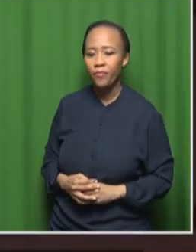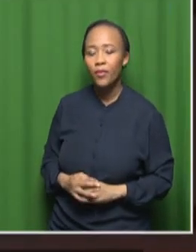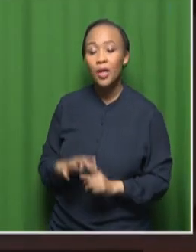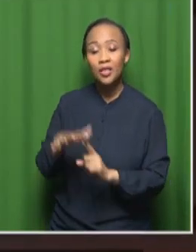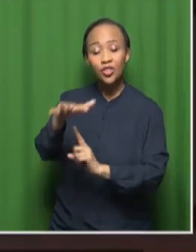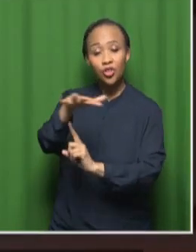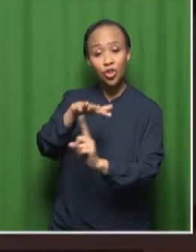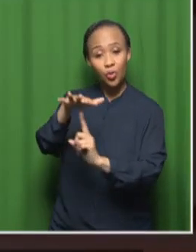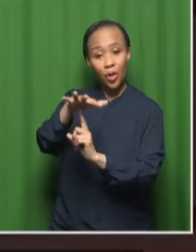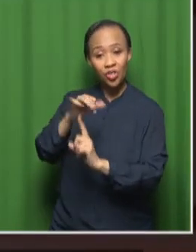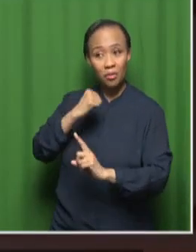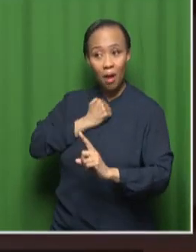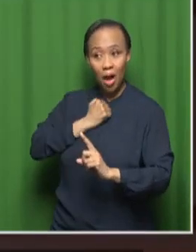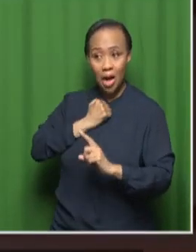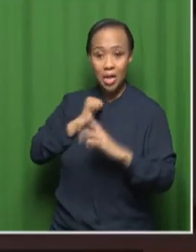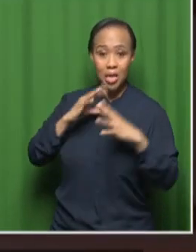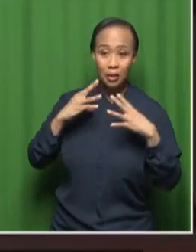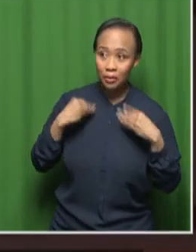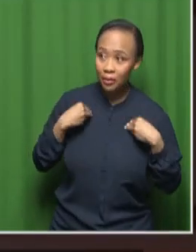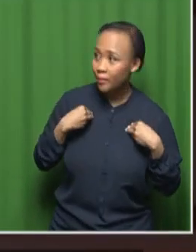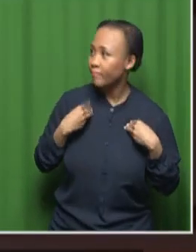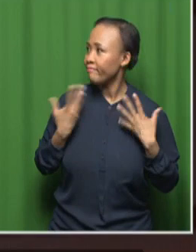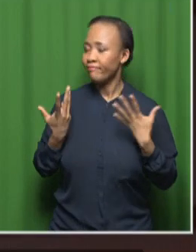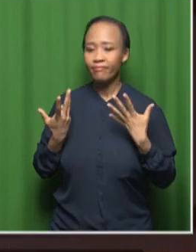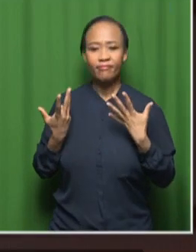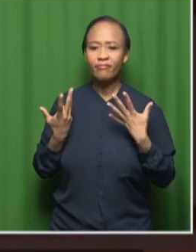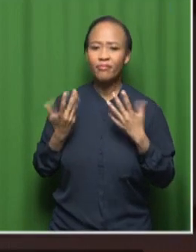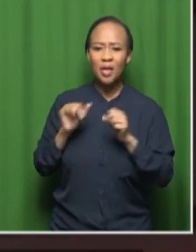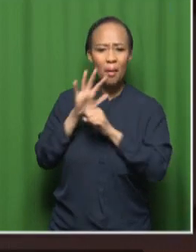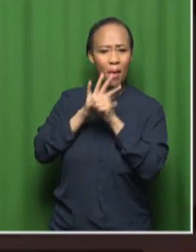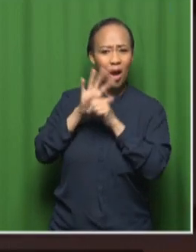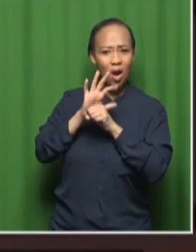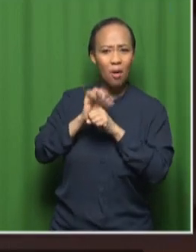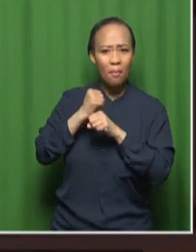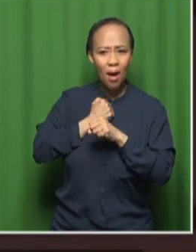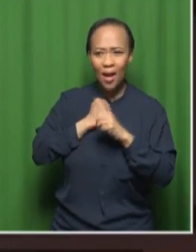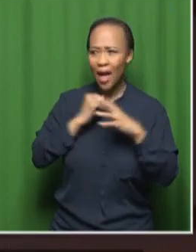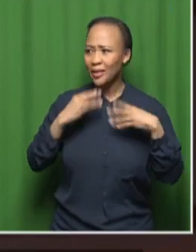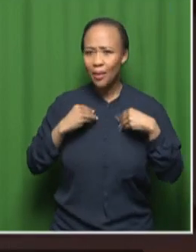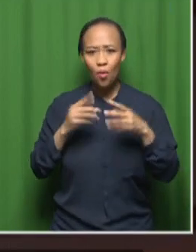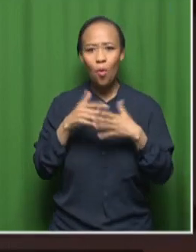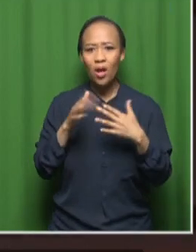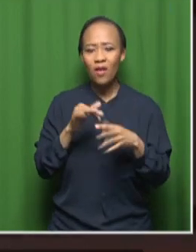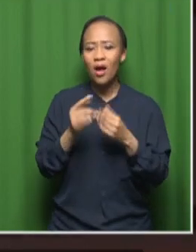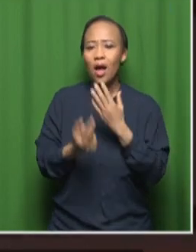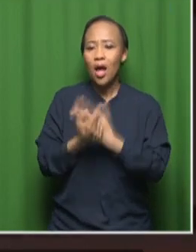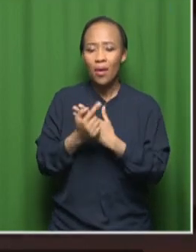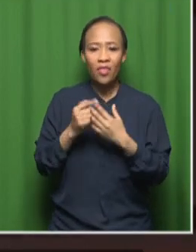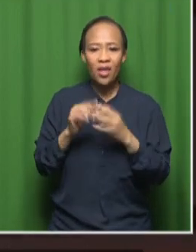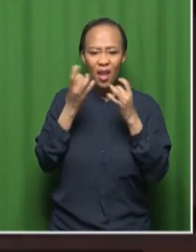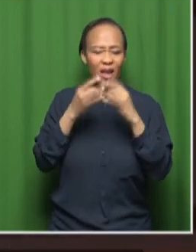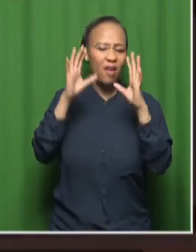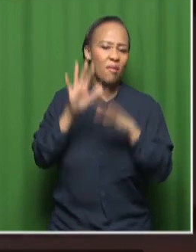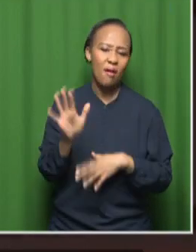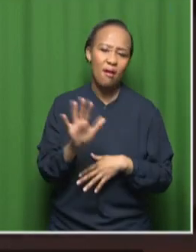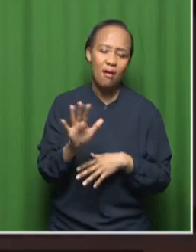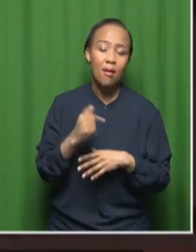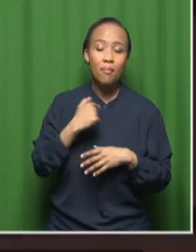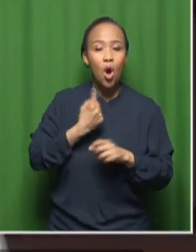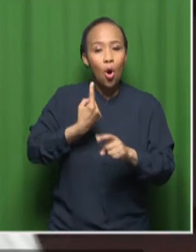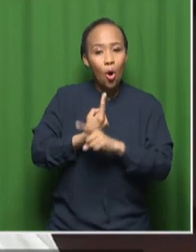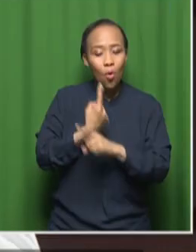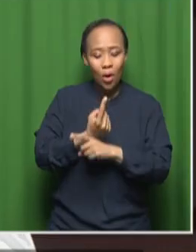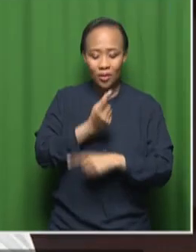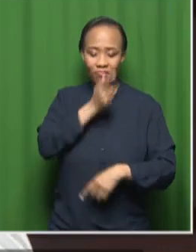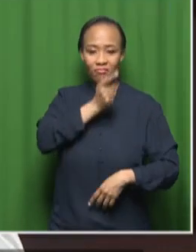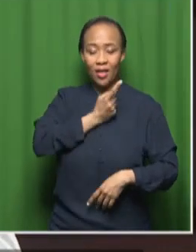situations to decide for me. Yep. I didn't want to allow my background to decide for me. Even when things were not making sense, I always told myself that